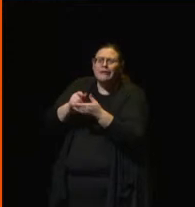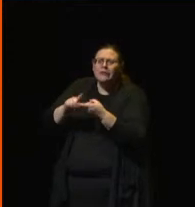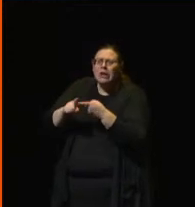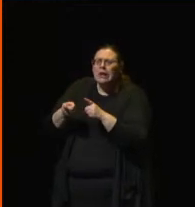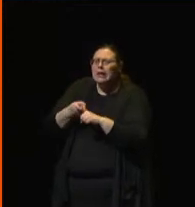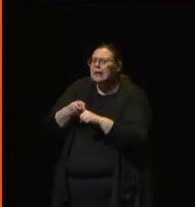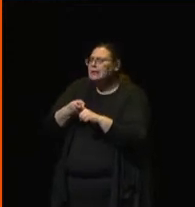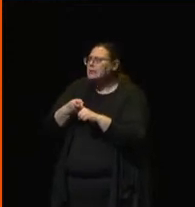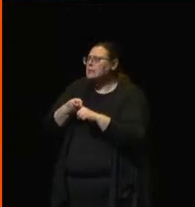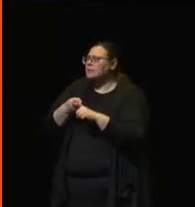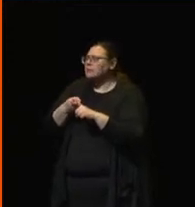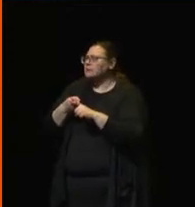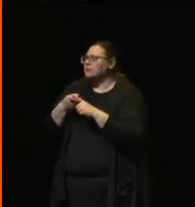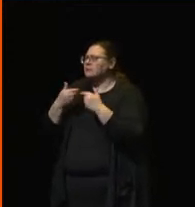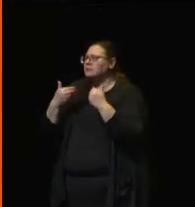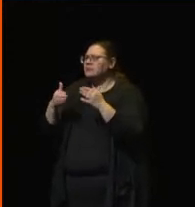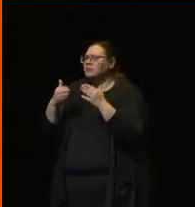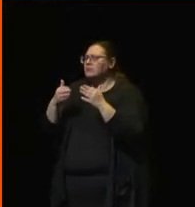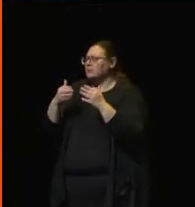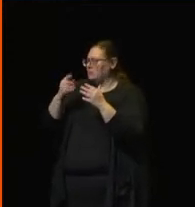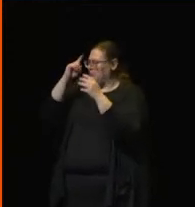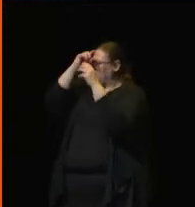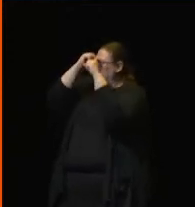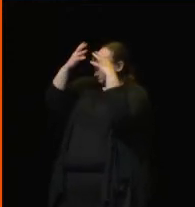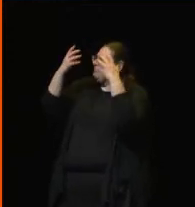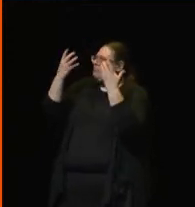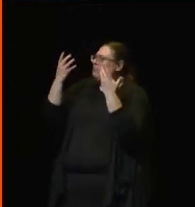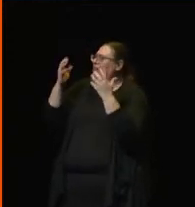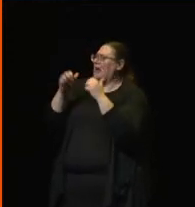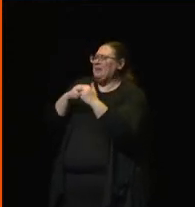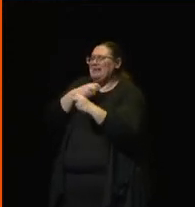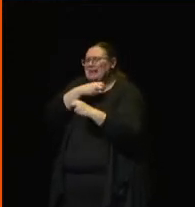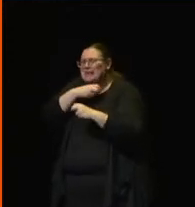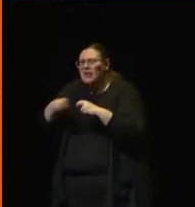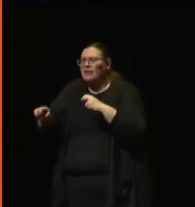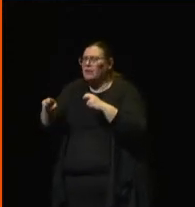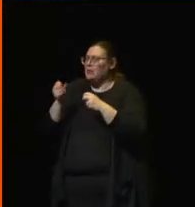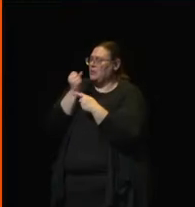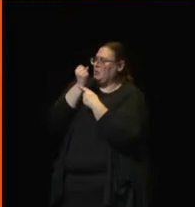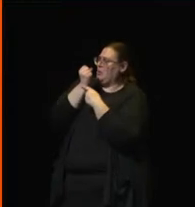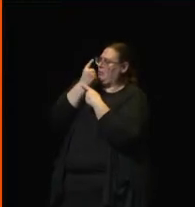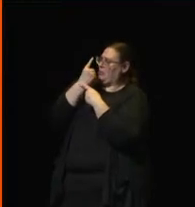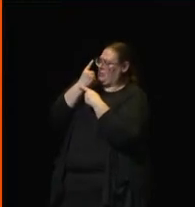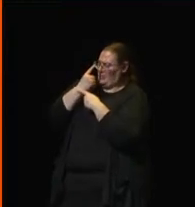How unimaginably difficult it must be to make sense of your own death.